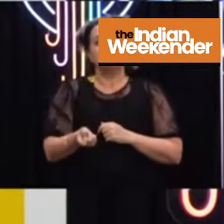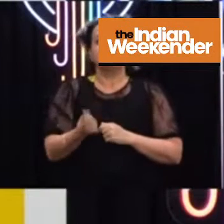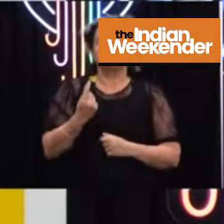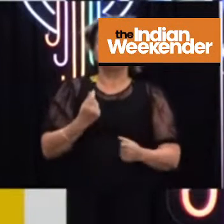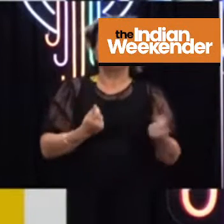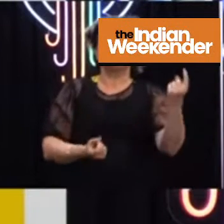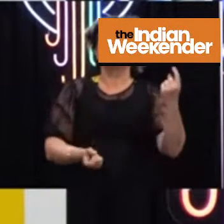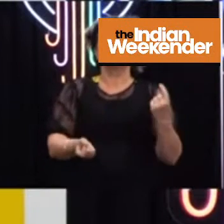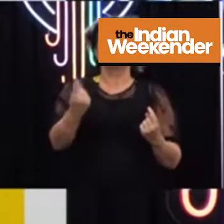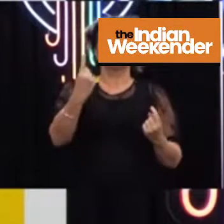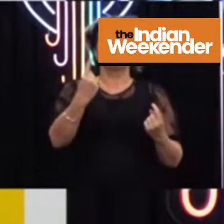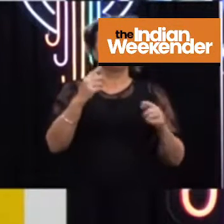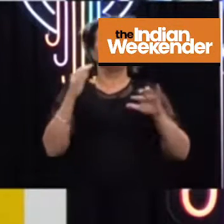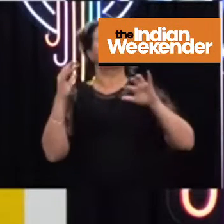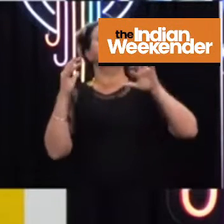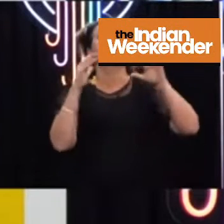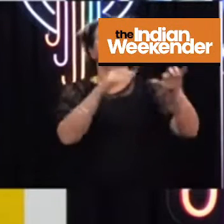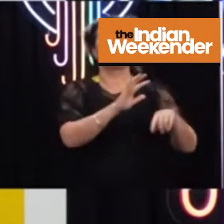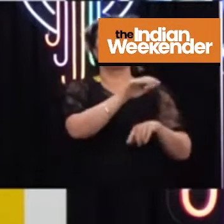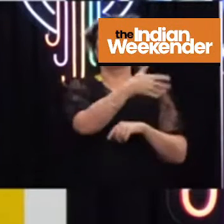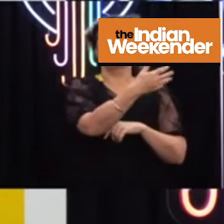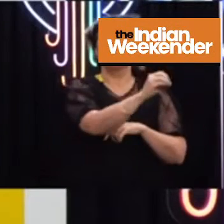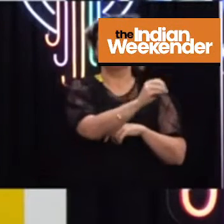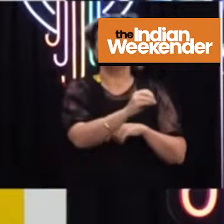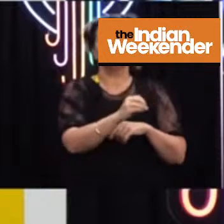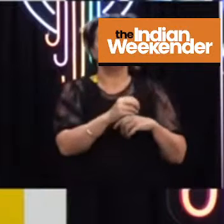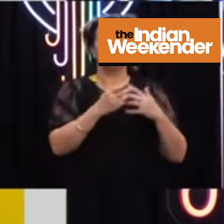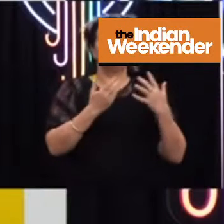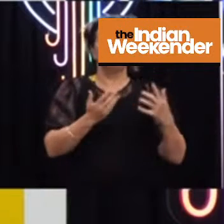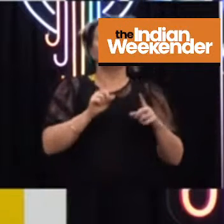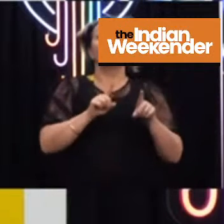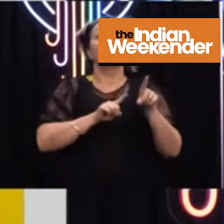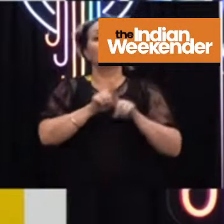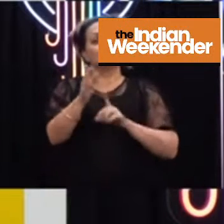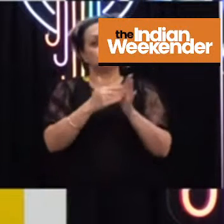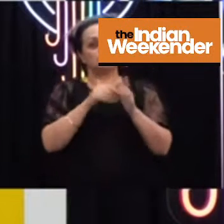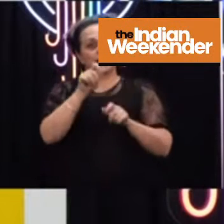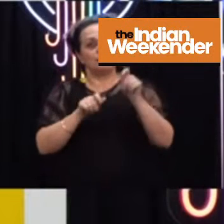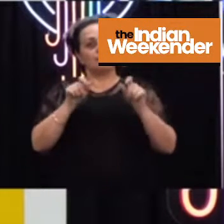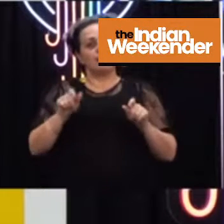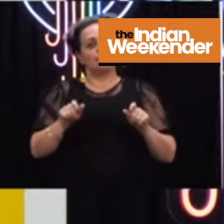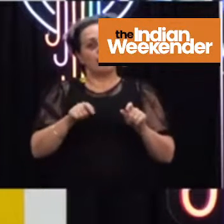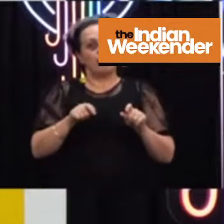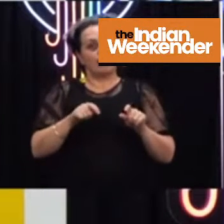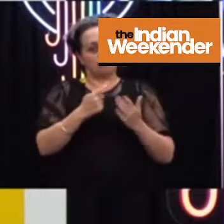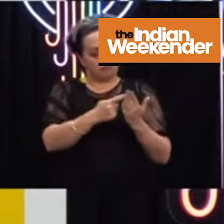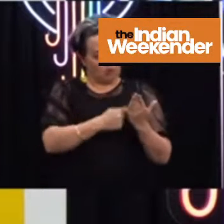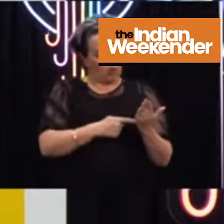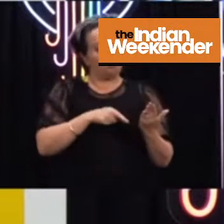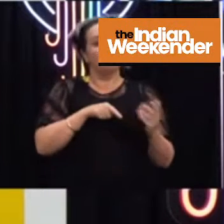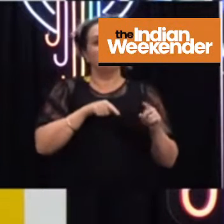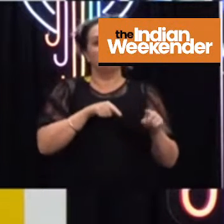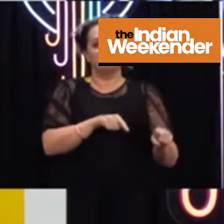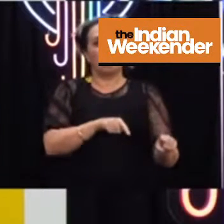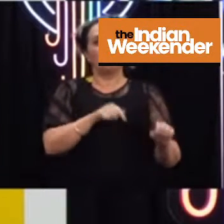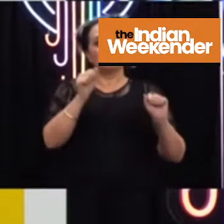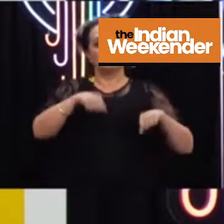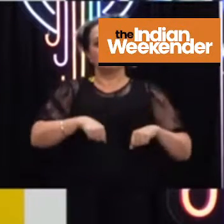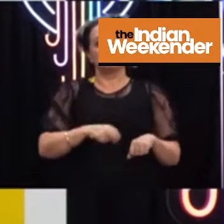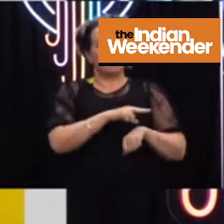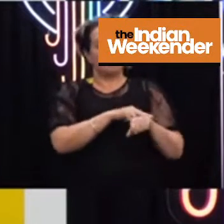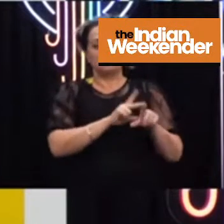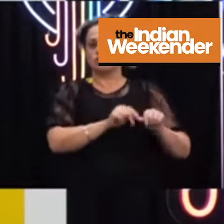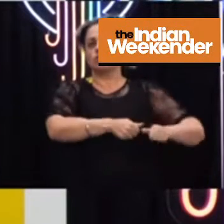breaches that is not representative of what the vast majority of New Zealanders are doing, and the police, do a good job on